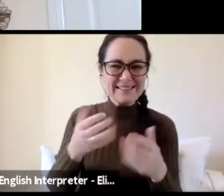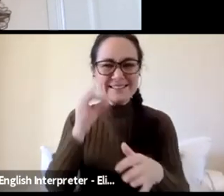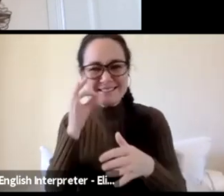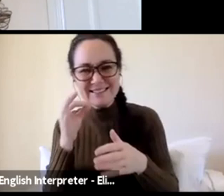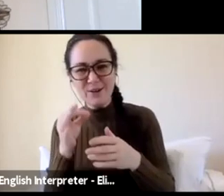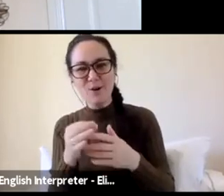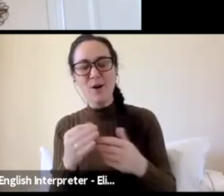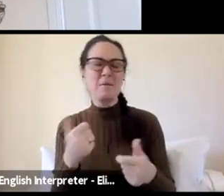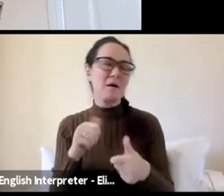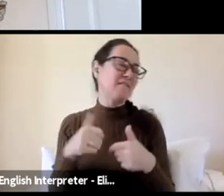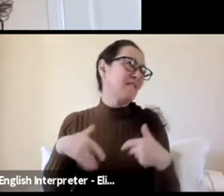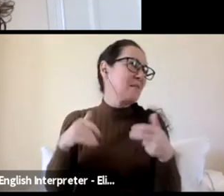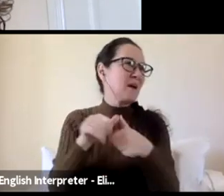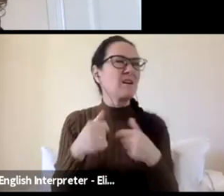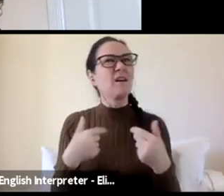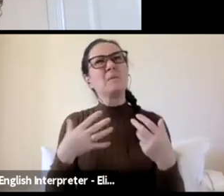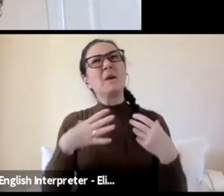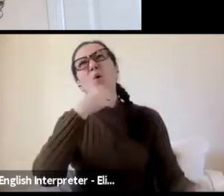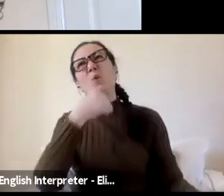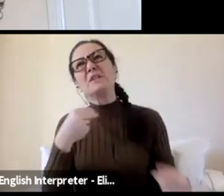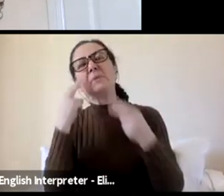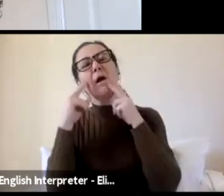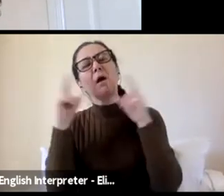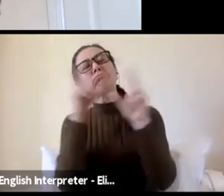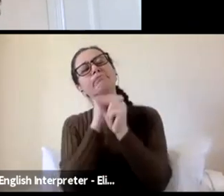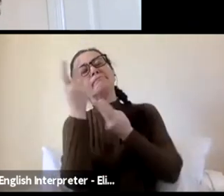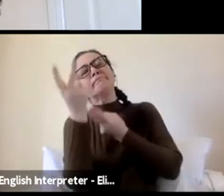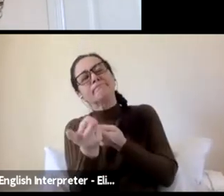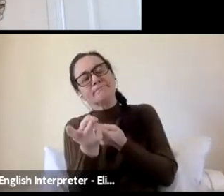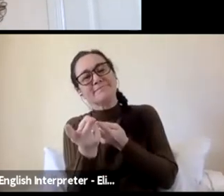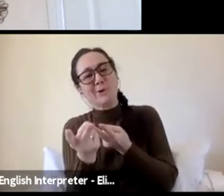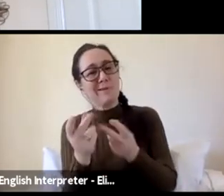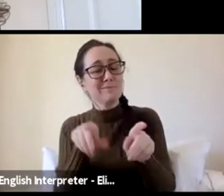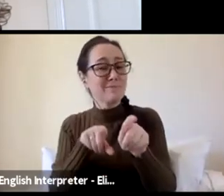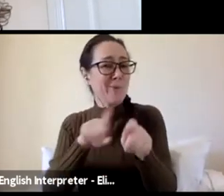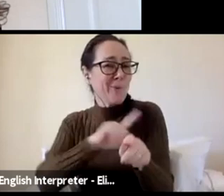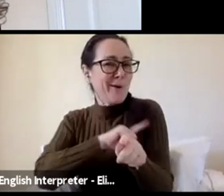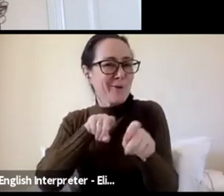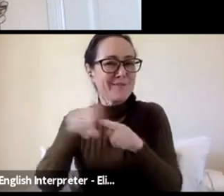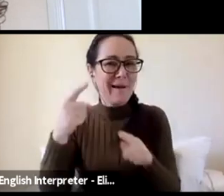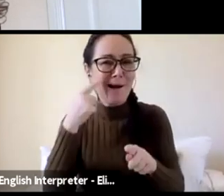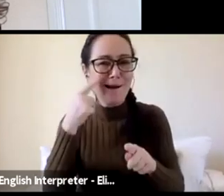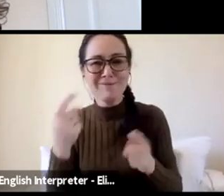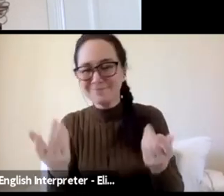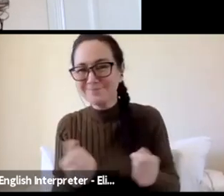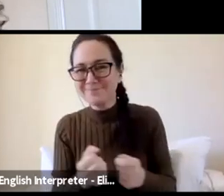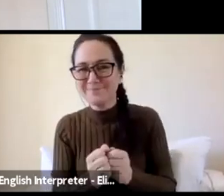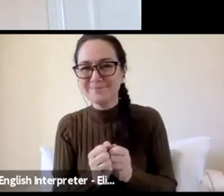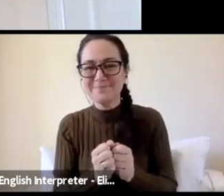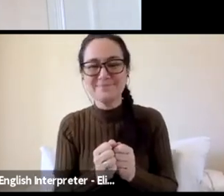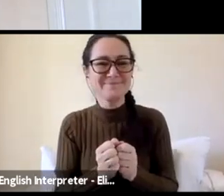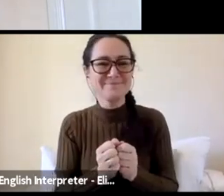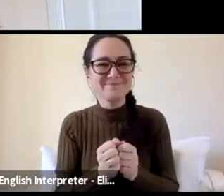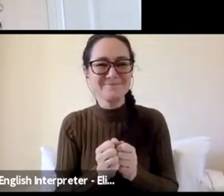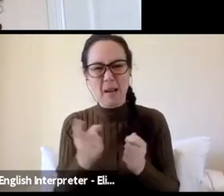wish I was still in bed. So have a go at that and see how you're most feeling this morning. And that'll just give us a